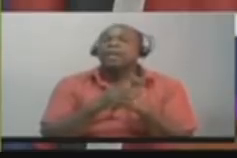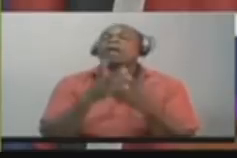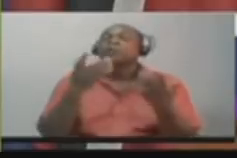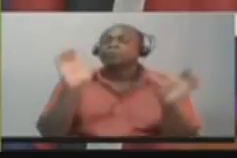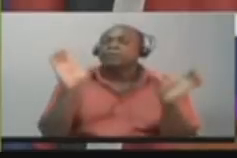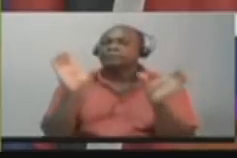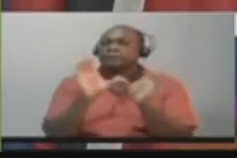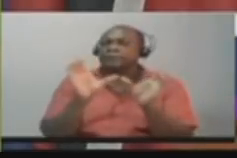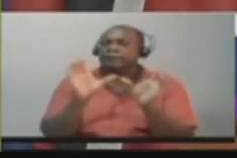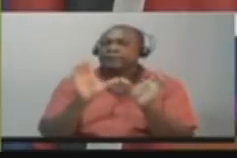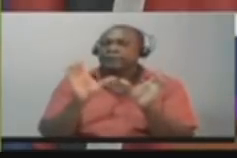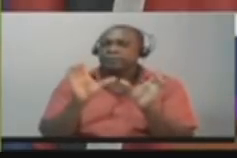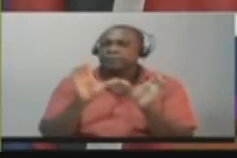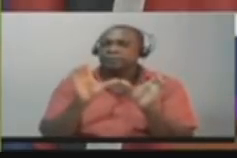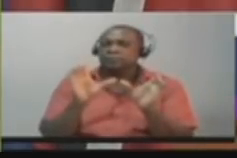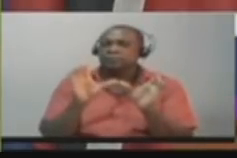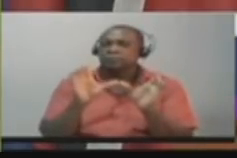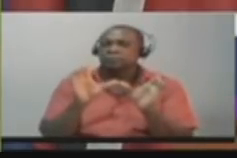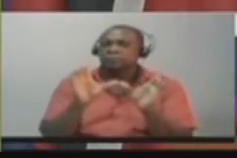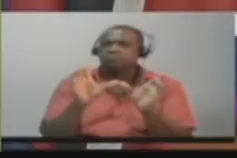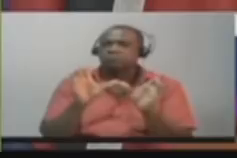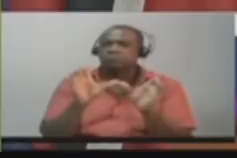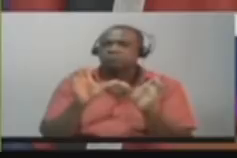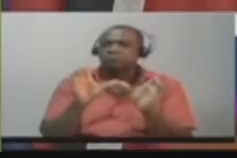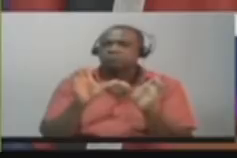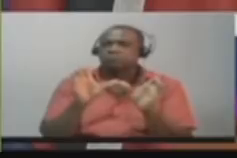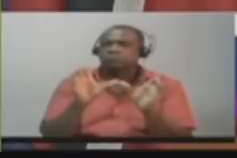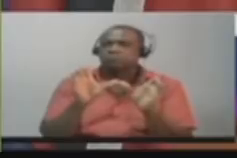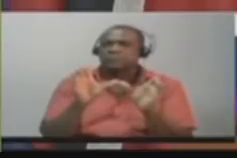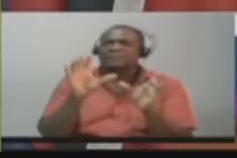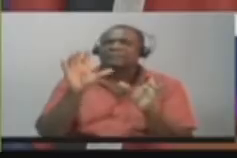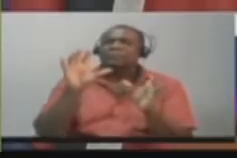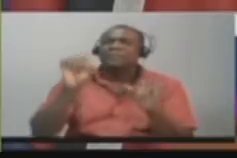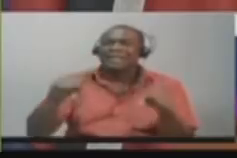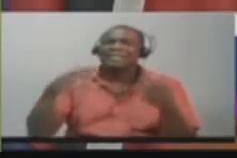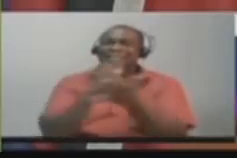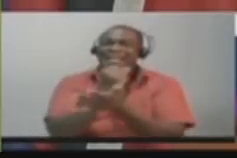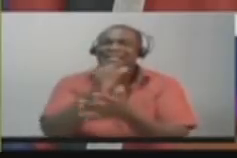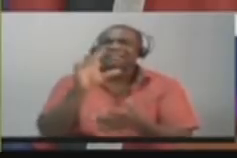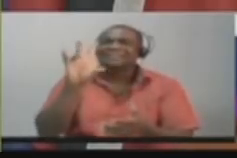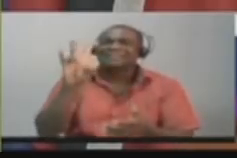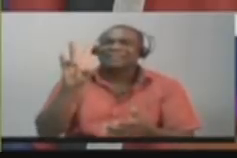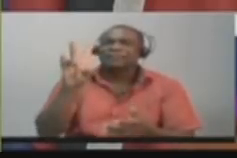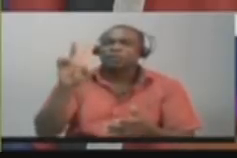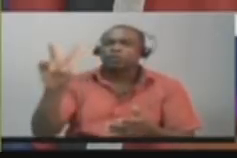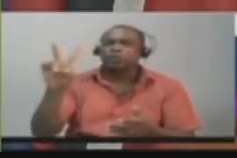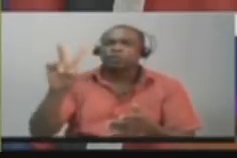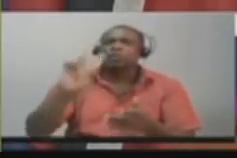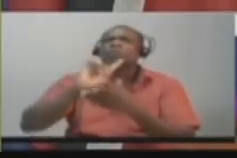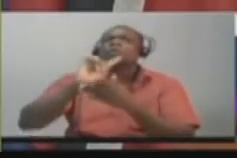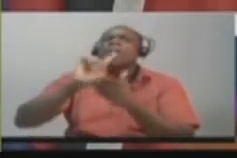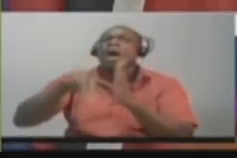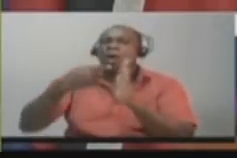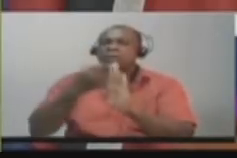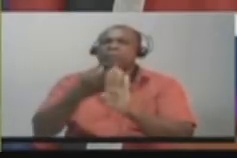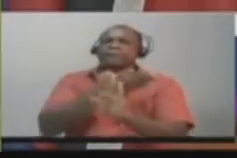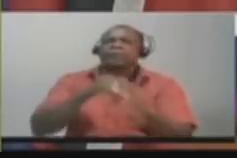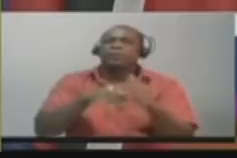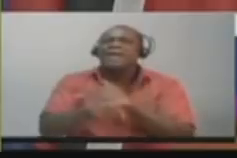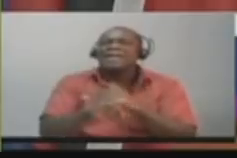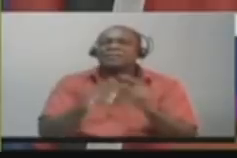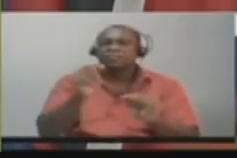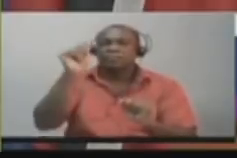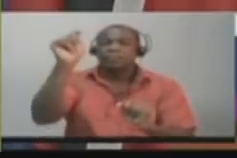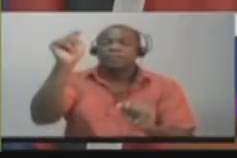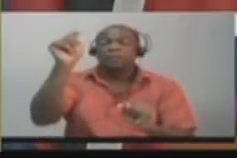get that certification 72 hours before entering Trinidad and Tobago. So you have to upload whether you're